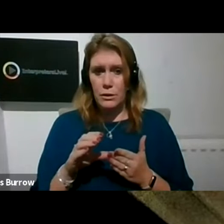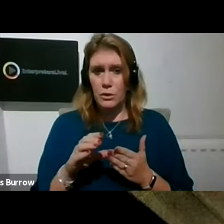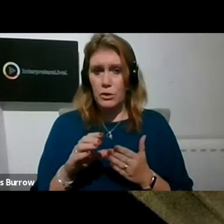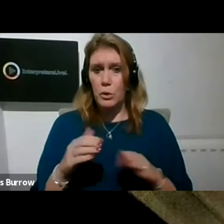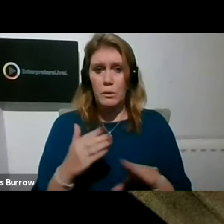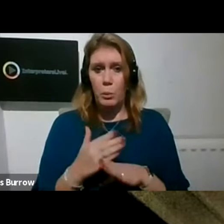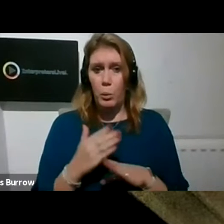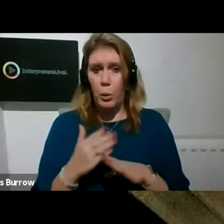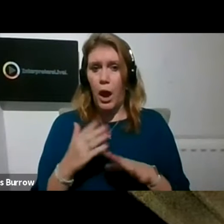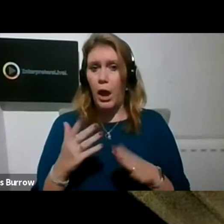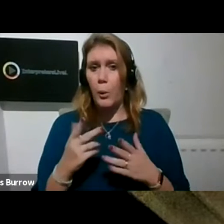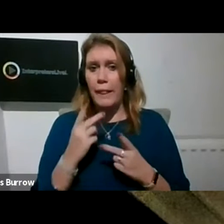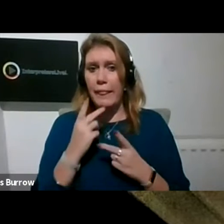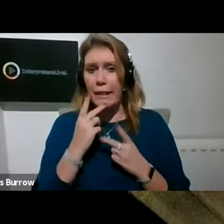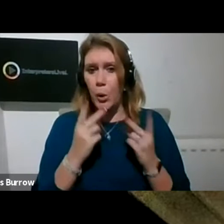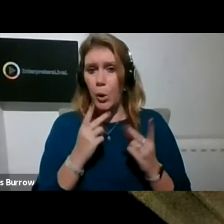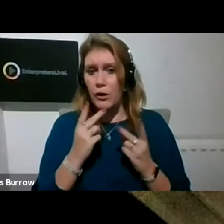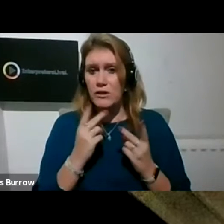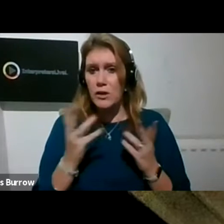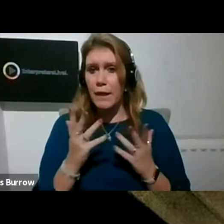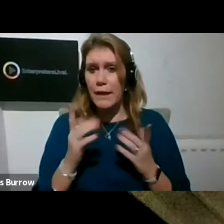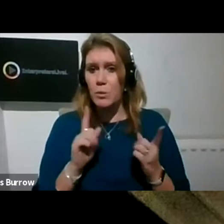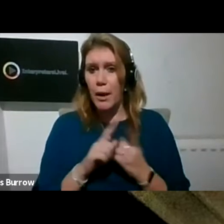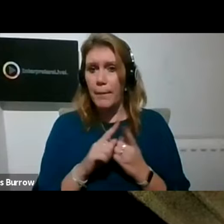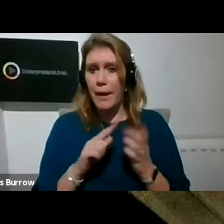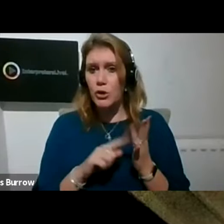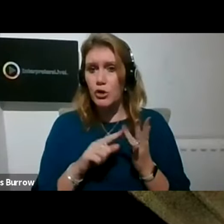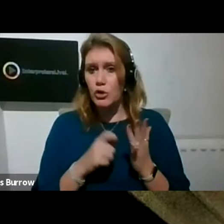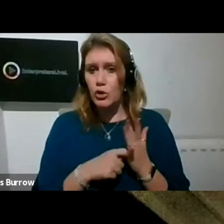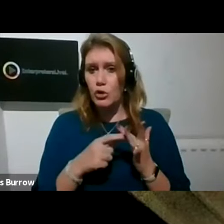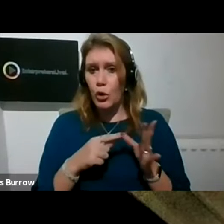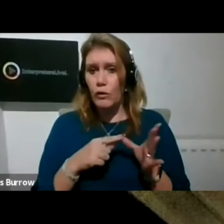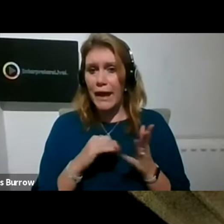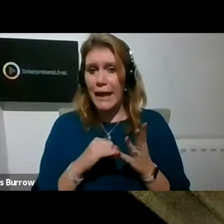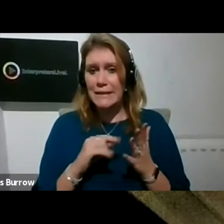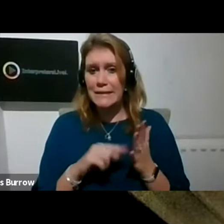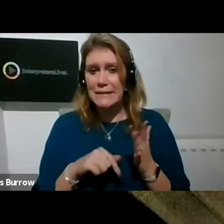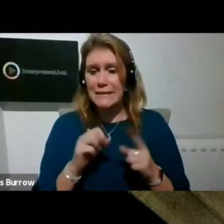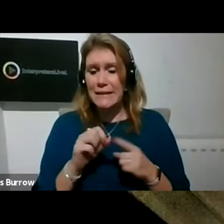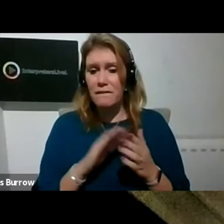met Victoria and Steph and Clarence.